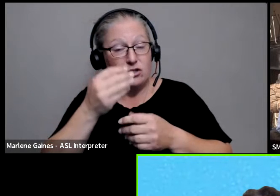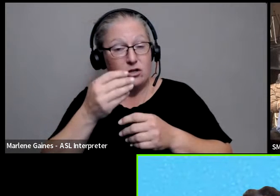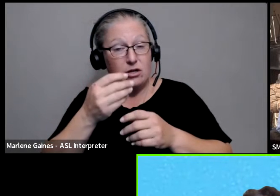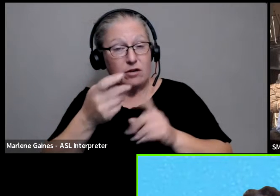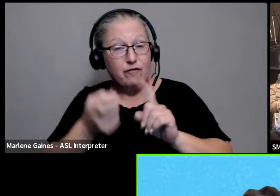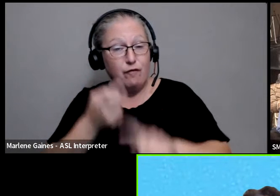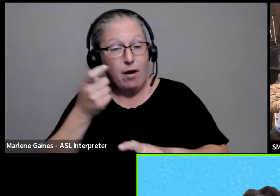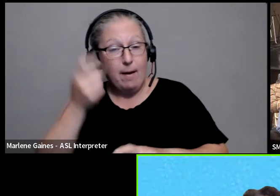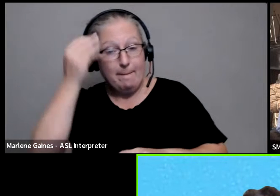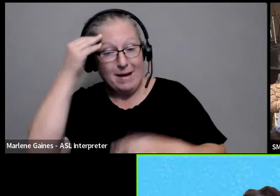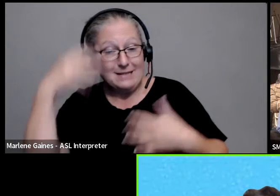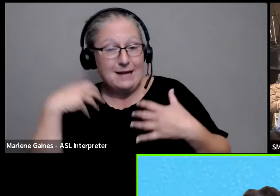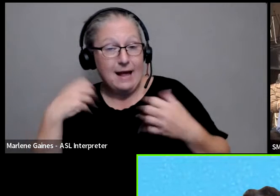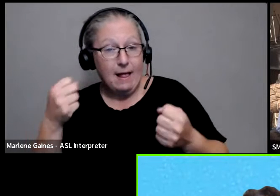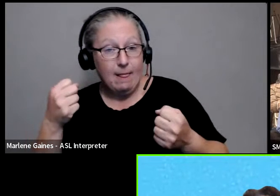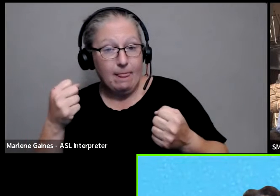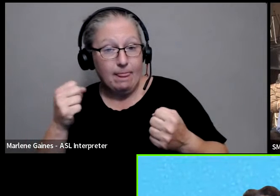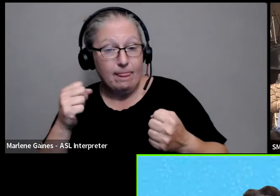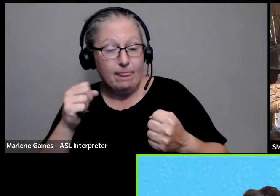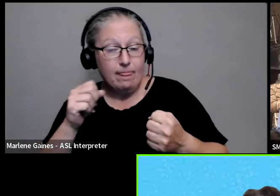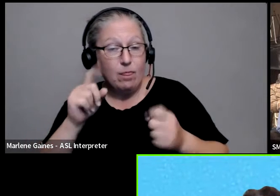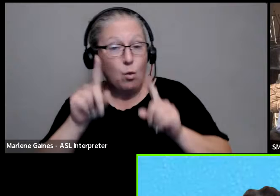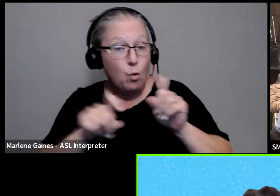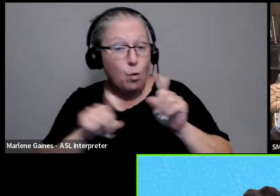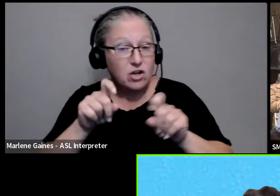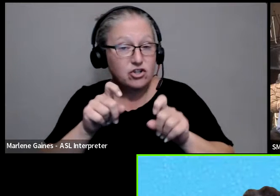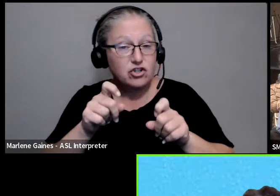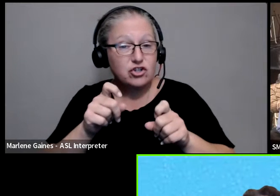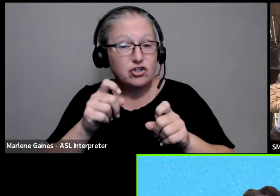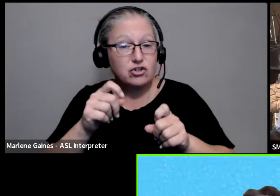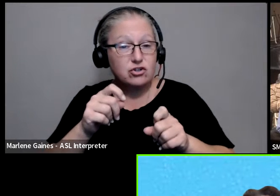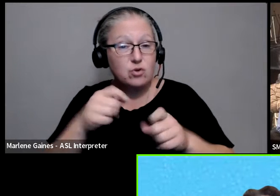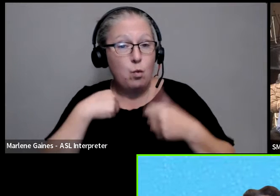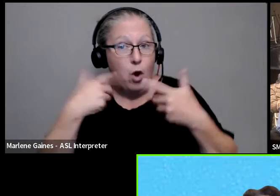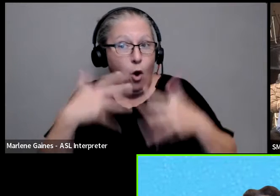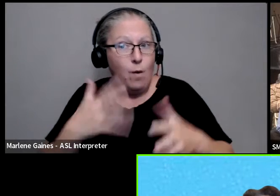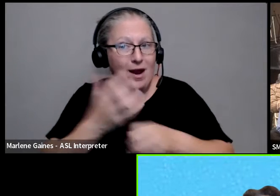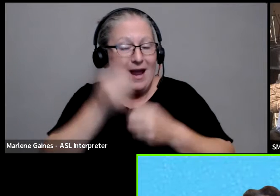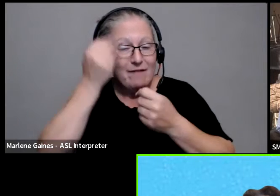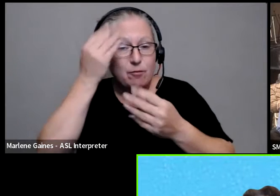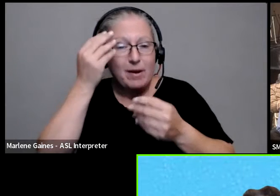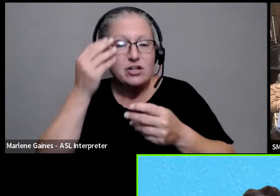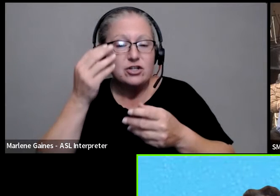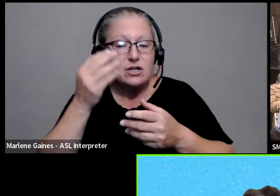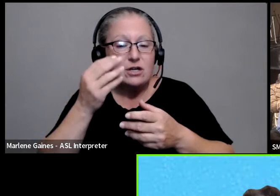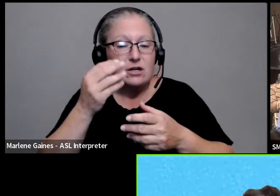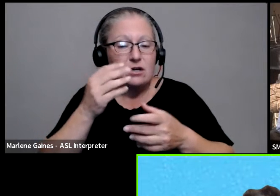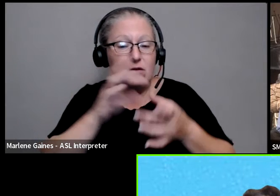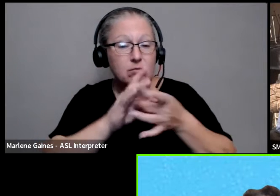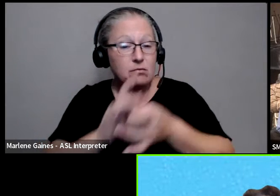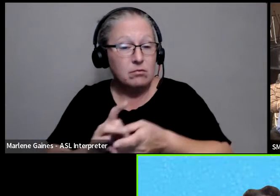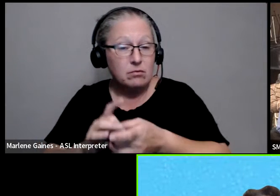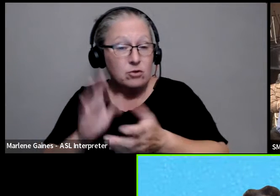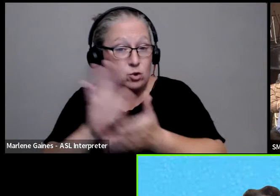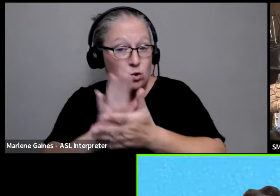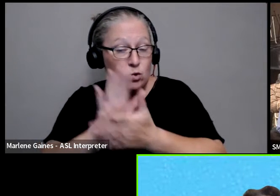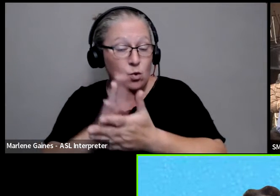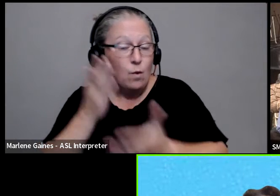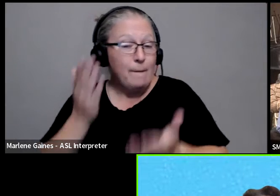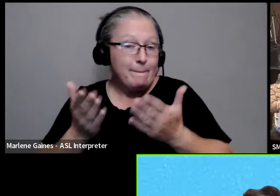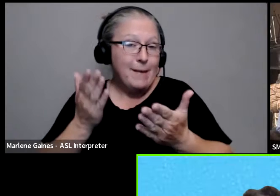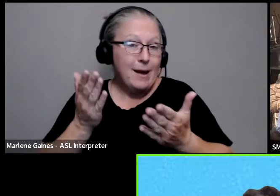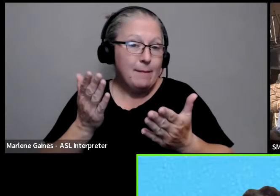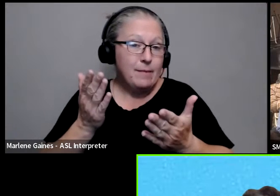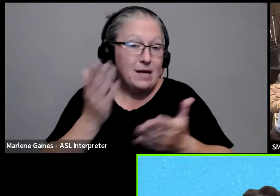health questionnaires and information we already get related to school to school. Maybe some of